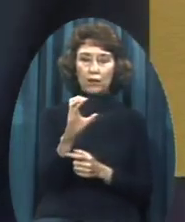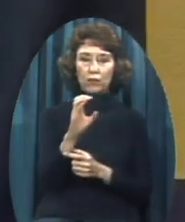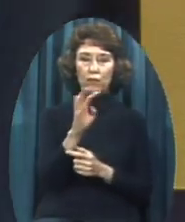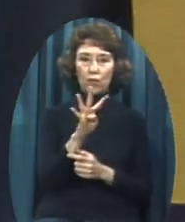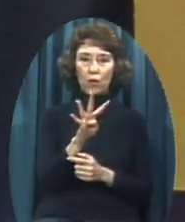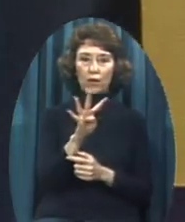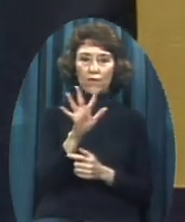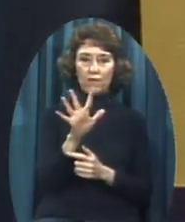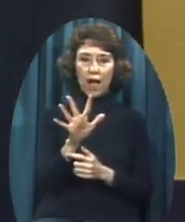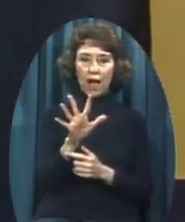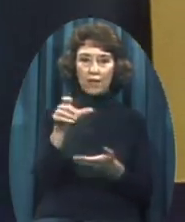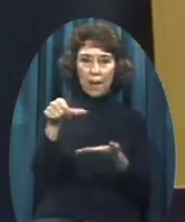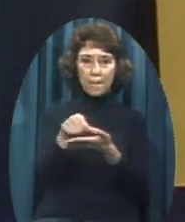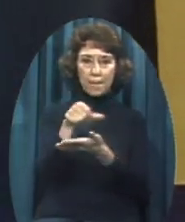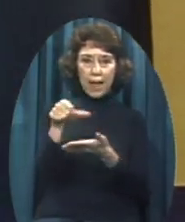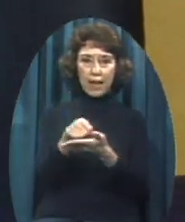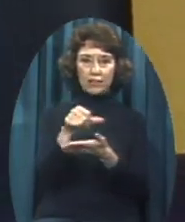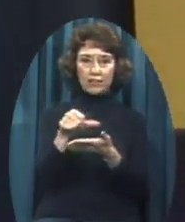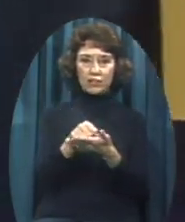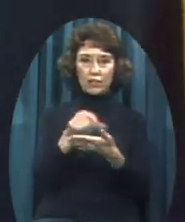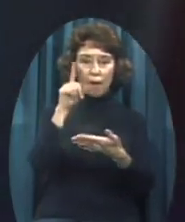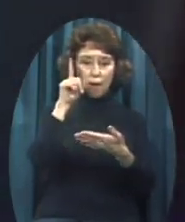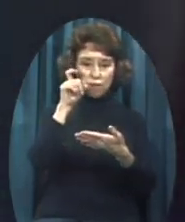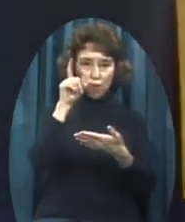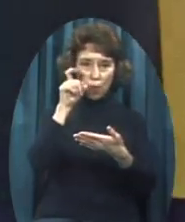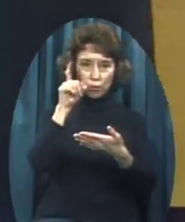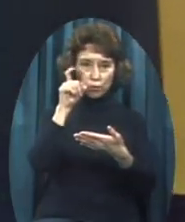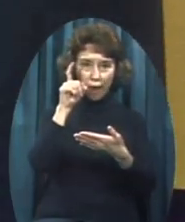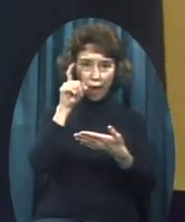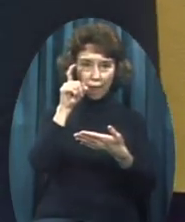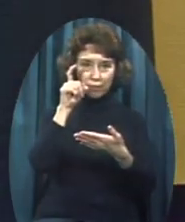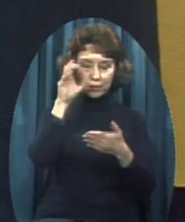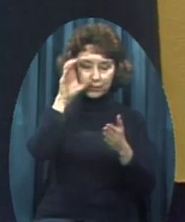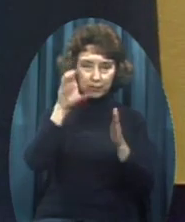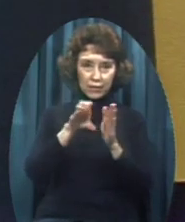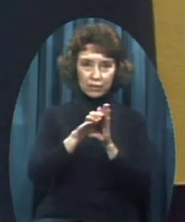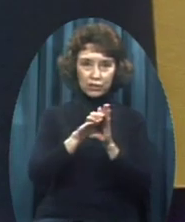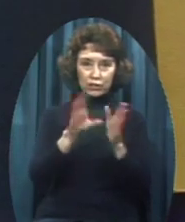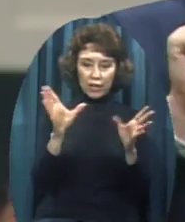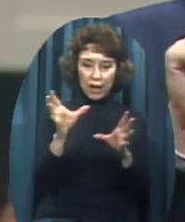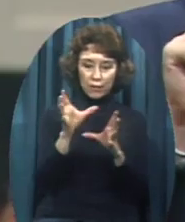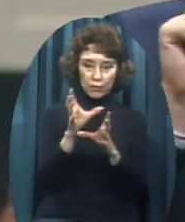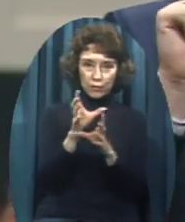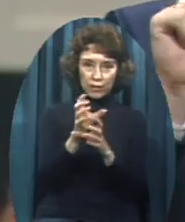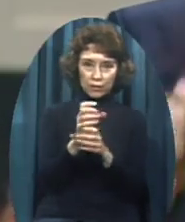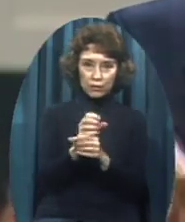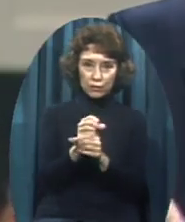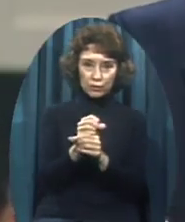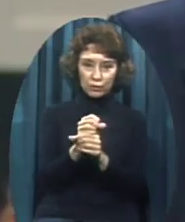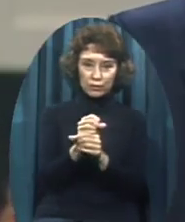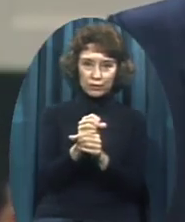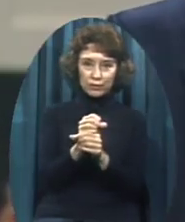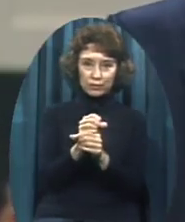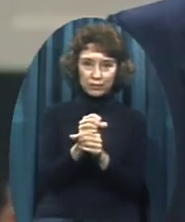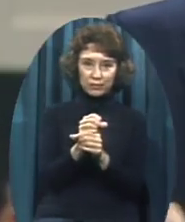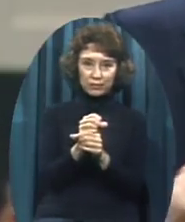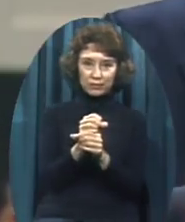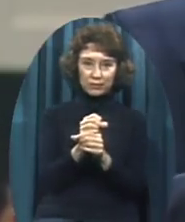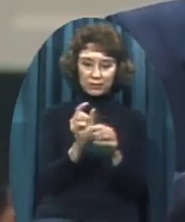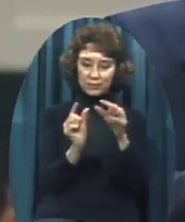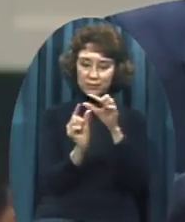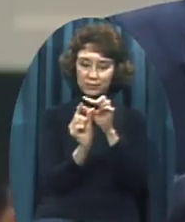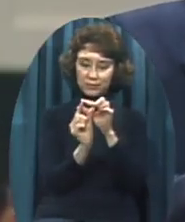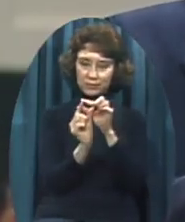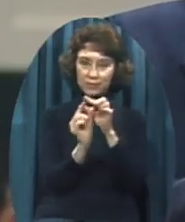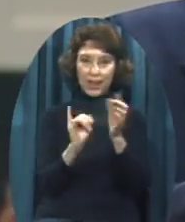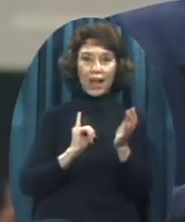1,245 pages photographed and reduced by 62,500 to one. Now,